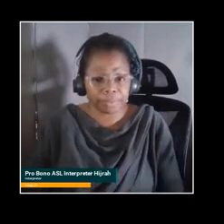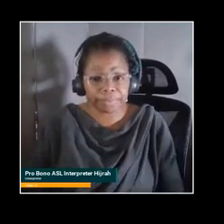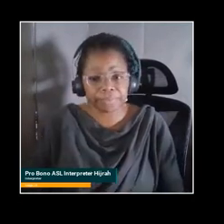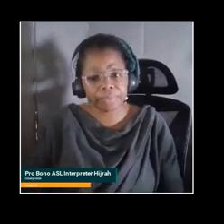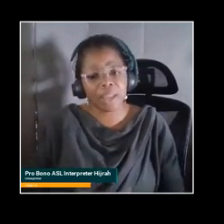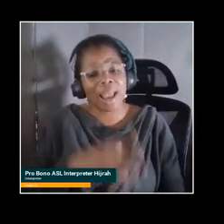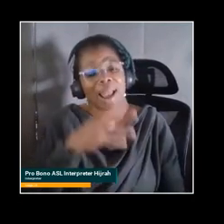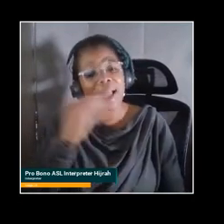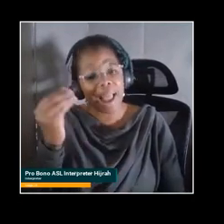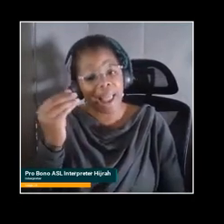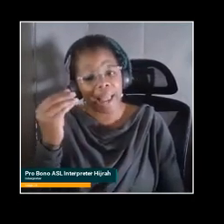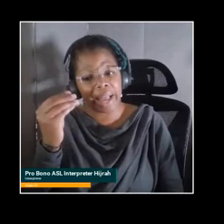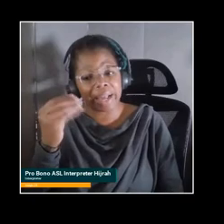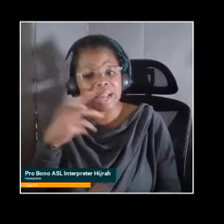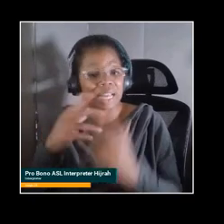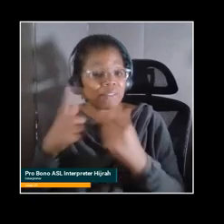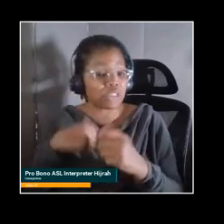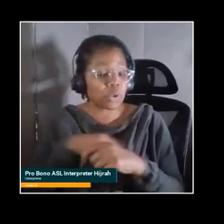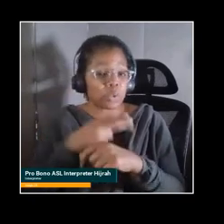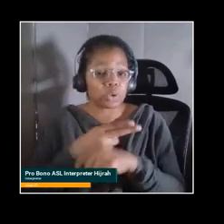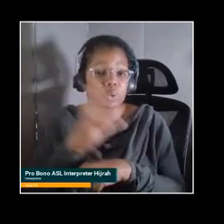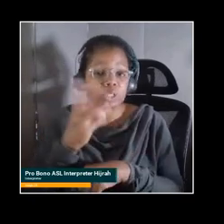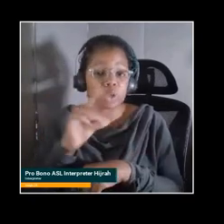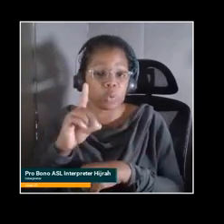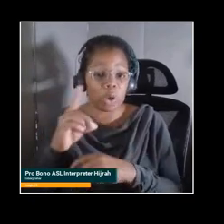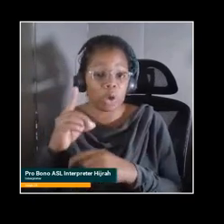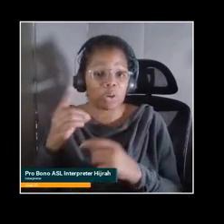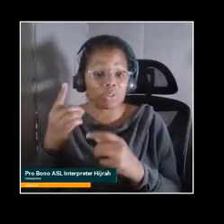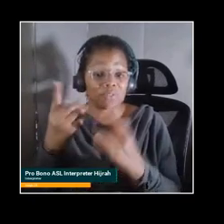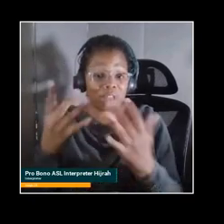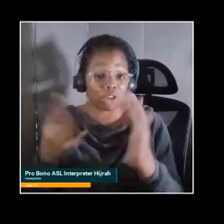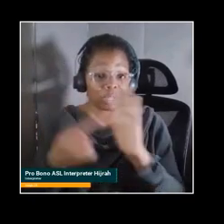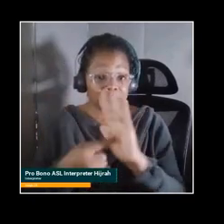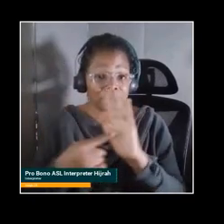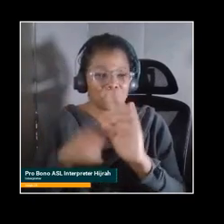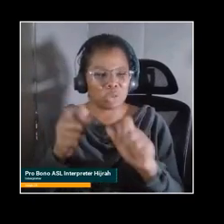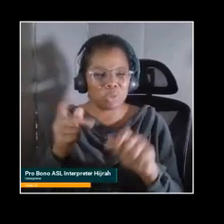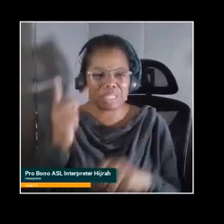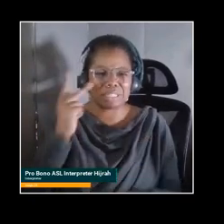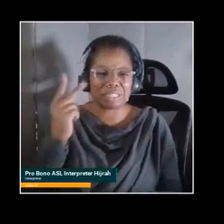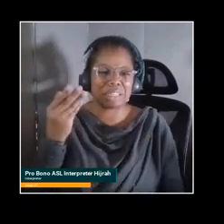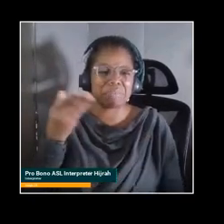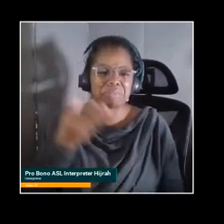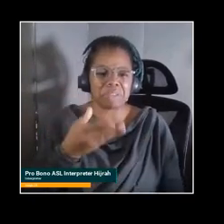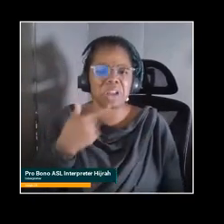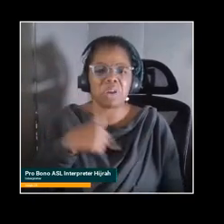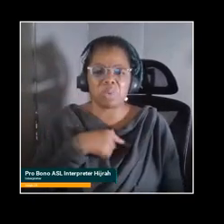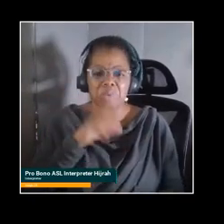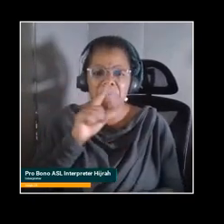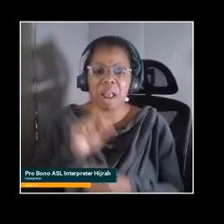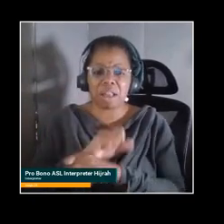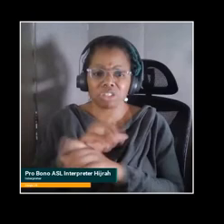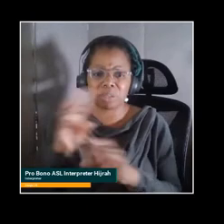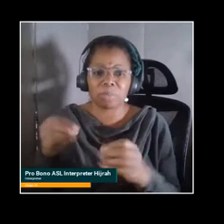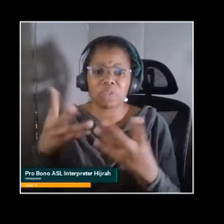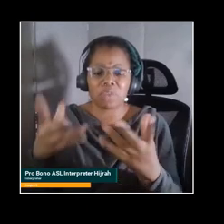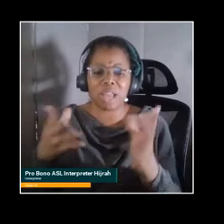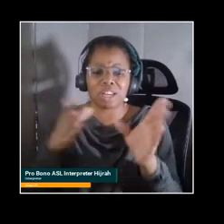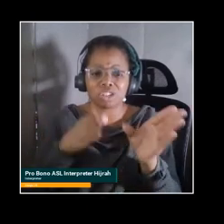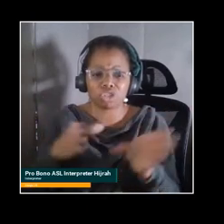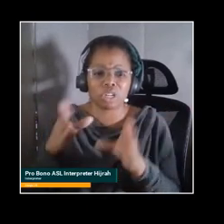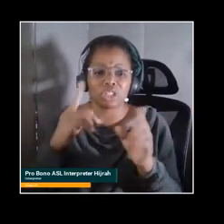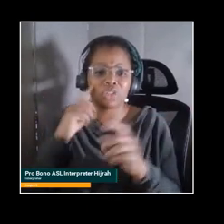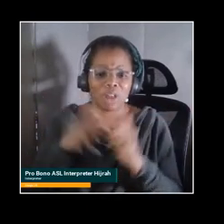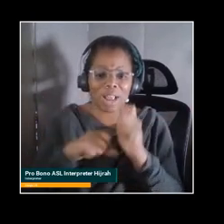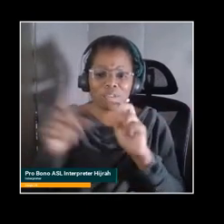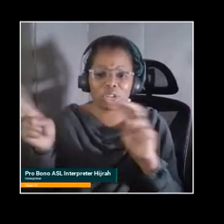And even though we are using the wildfire as an example, as you can see here that we are actually providing strategies for every single